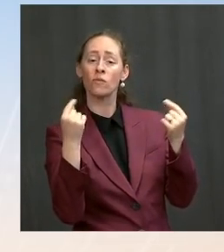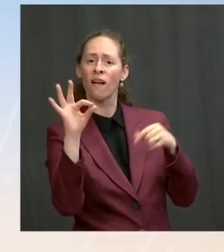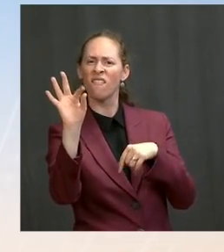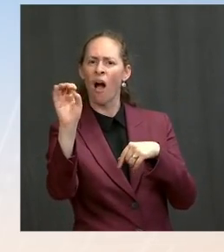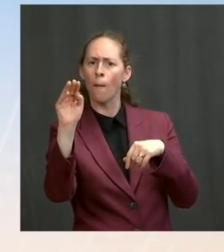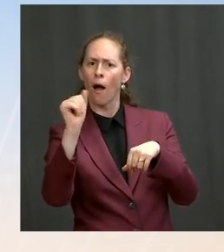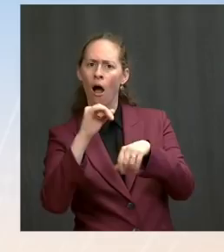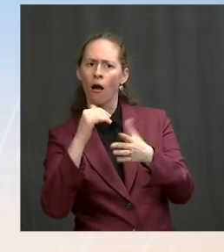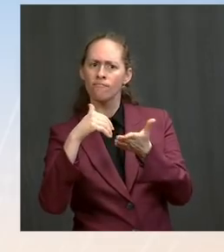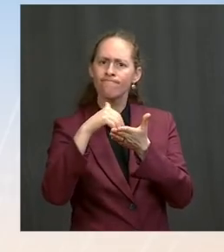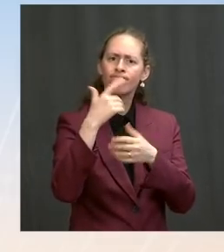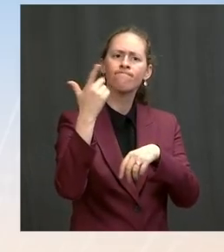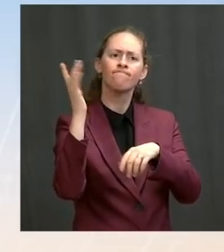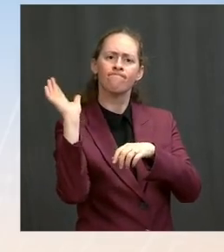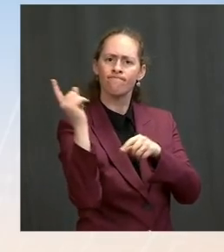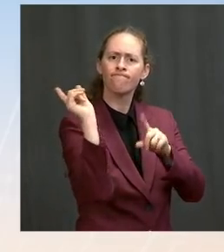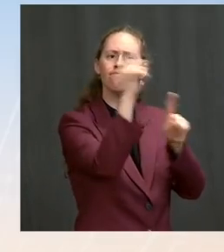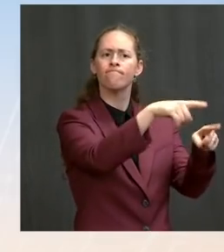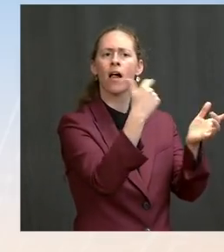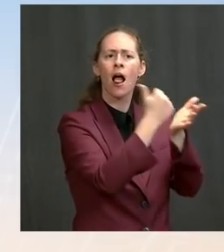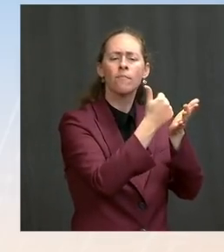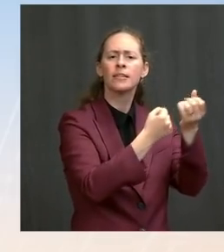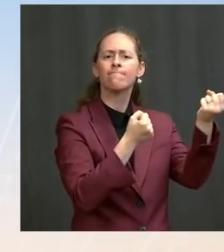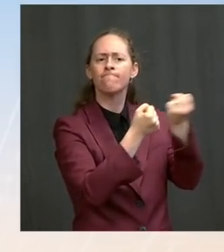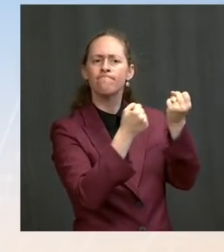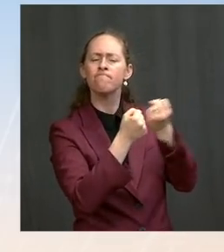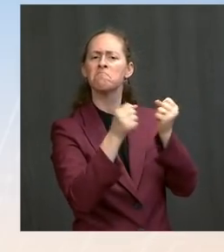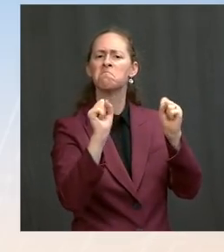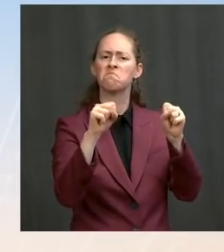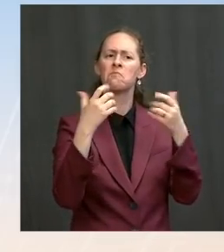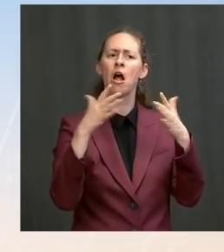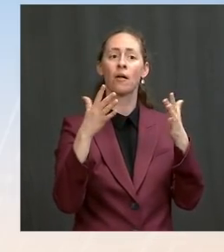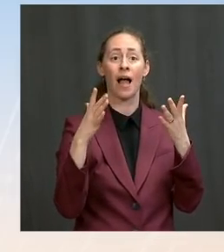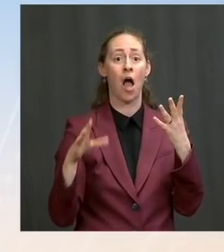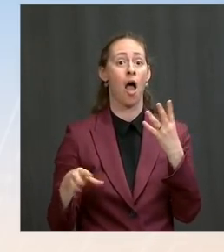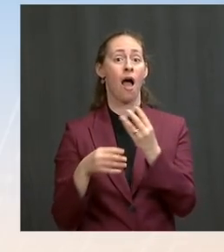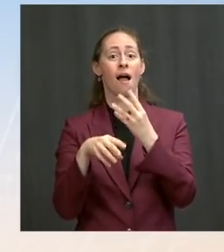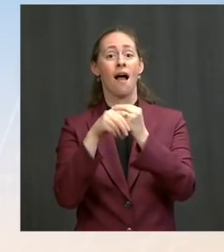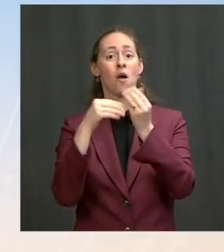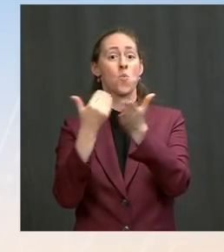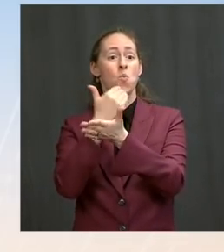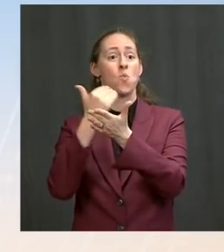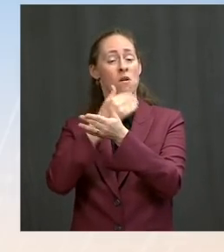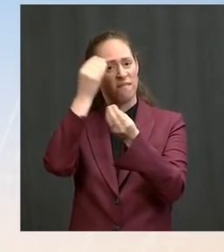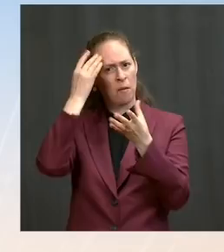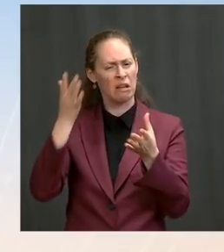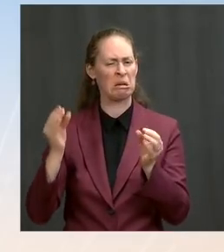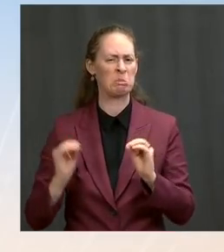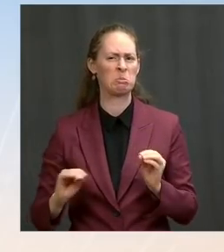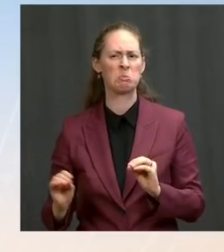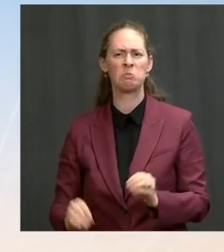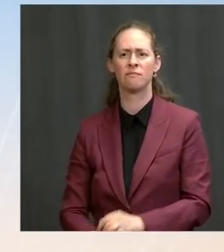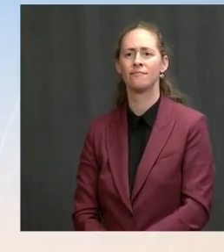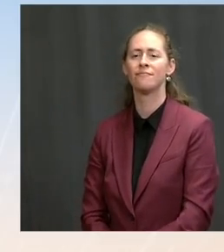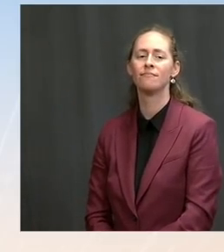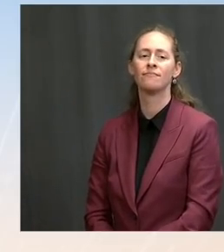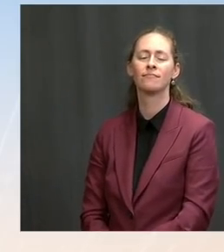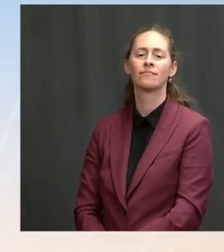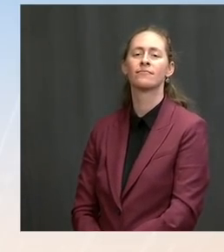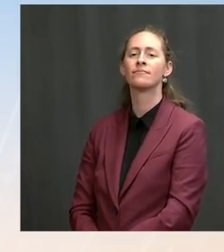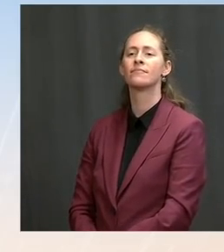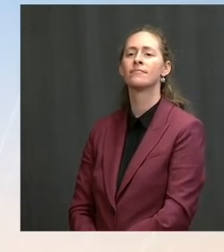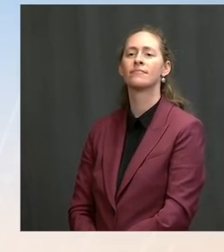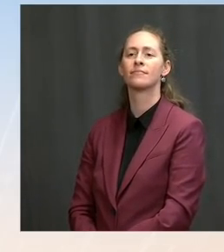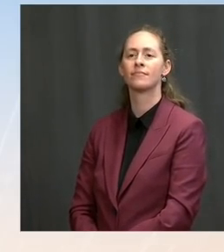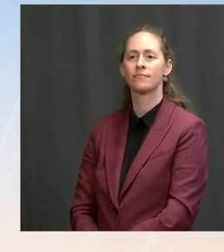on that at the conclusion of his visit. I don't have any additional calls to read out for you. Go ahead. I'm going to ask you, Jen, a variation of the question I asked the administrator